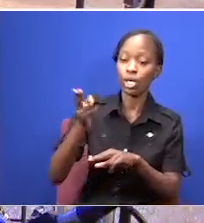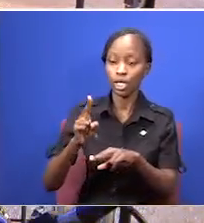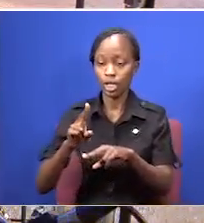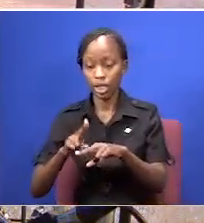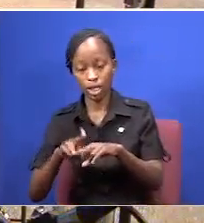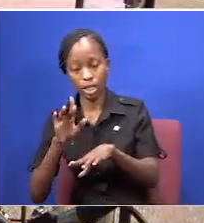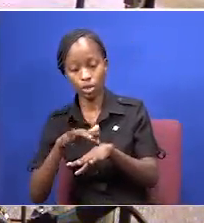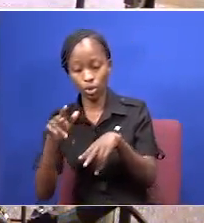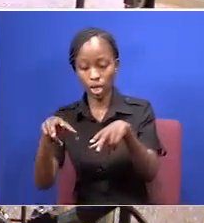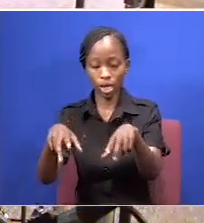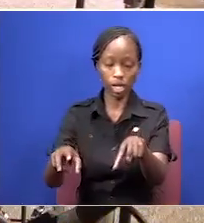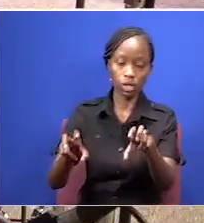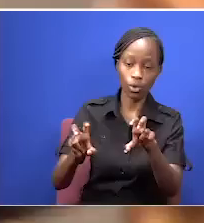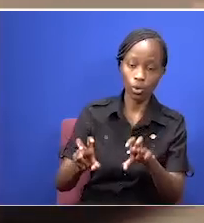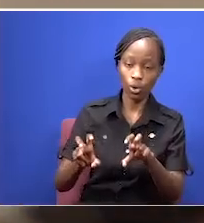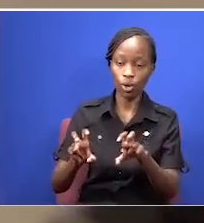that's right